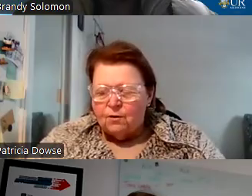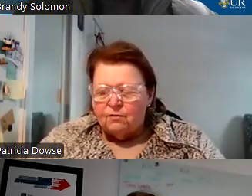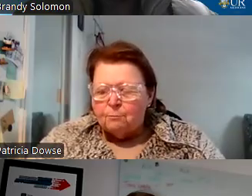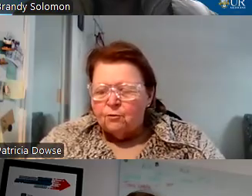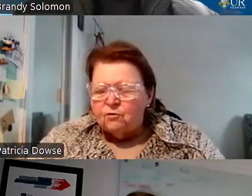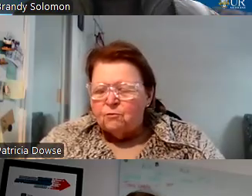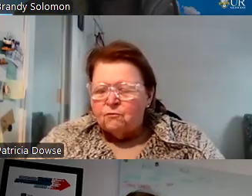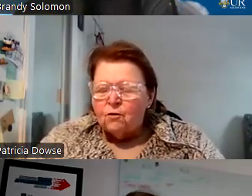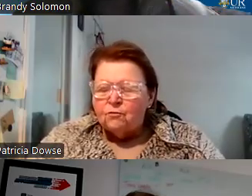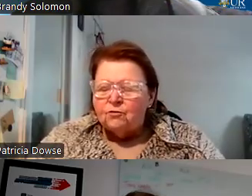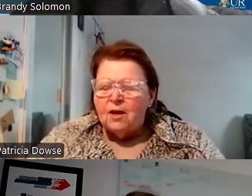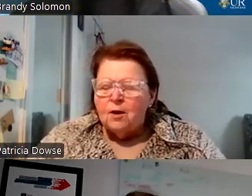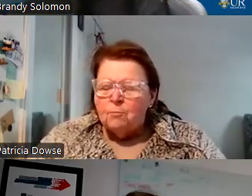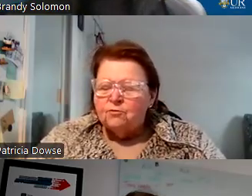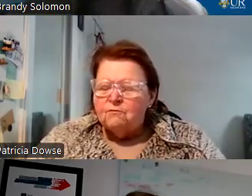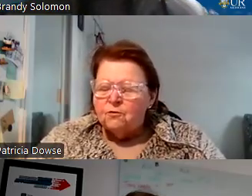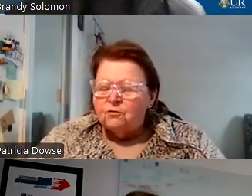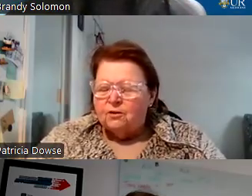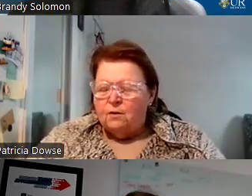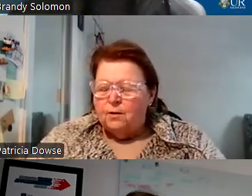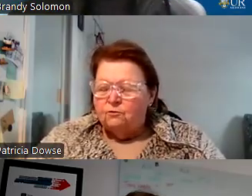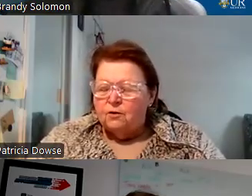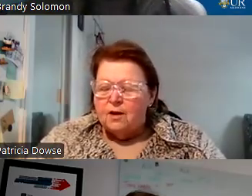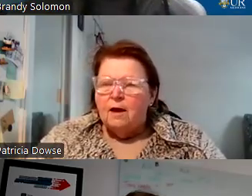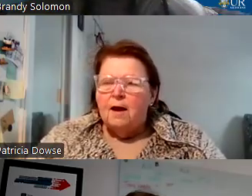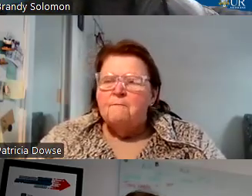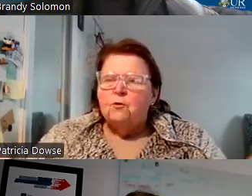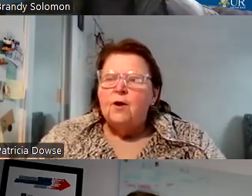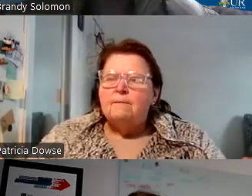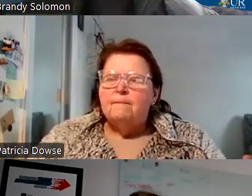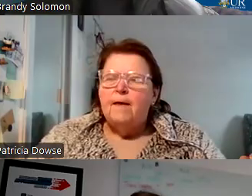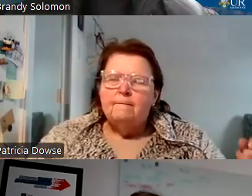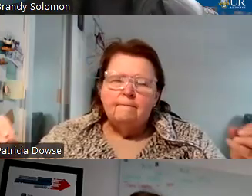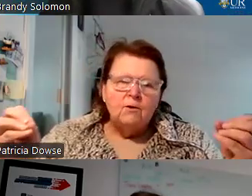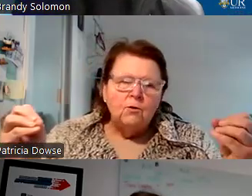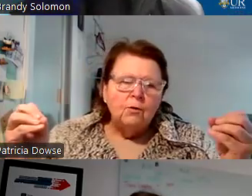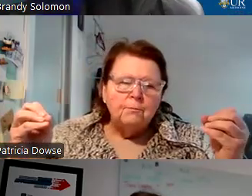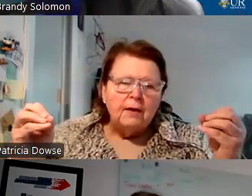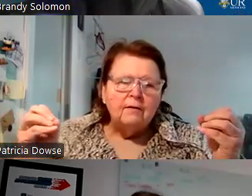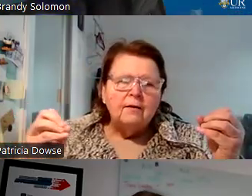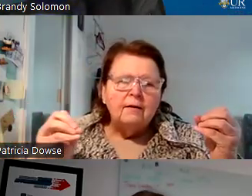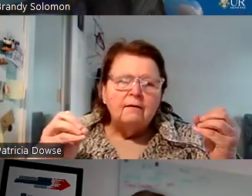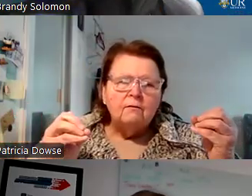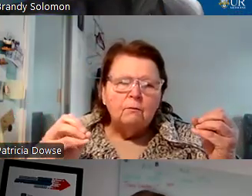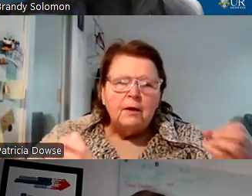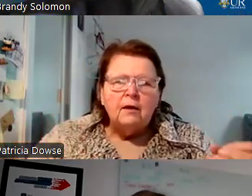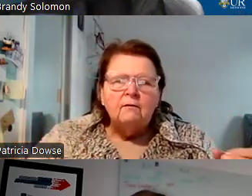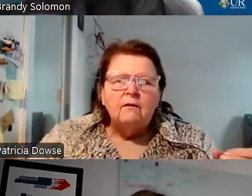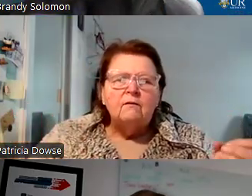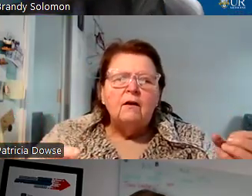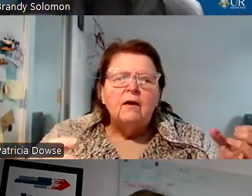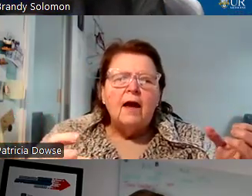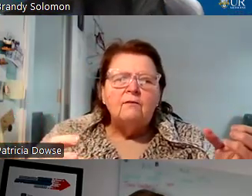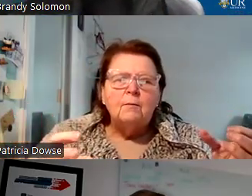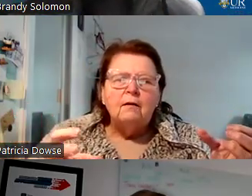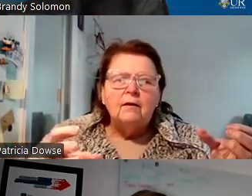key. So if that person prefers person first language, great. Then you'll basically speak, as it